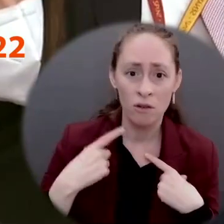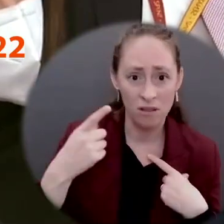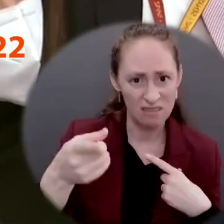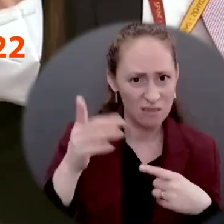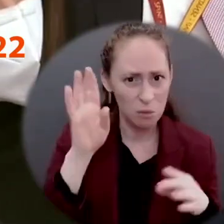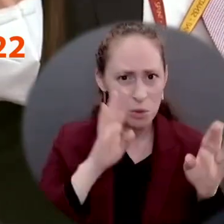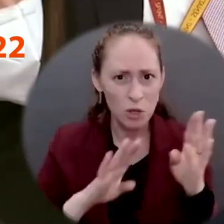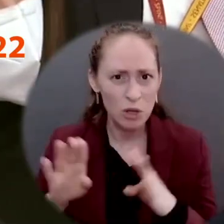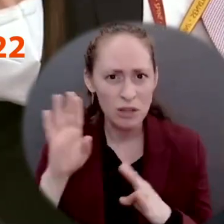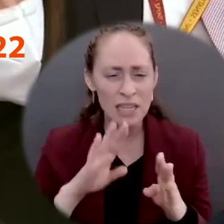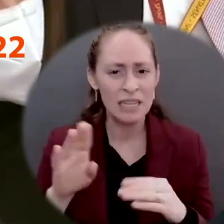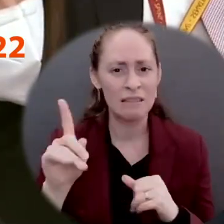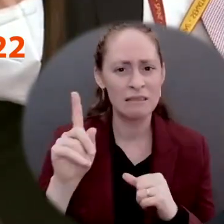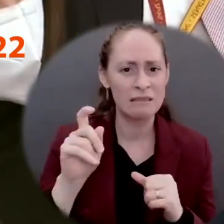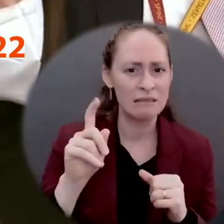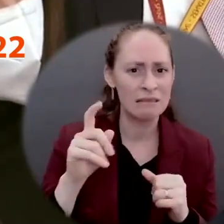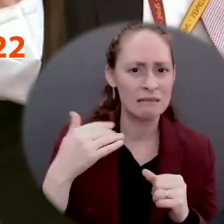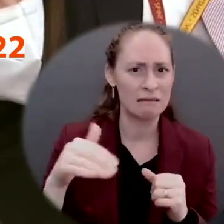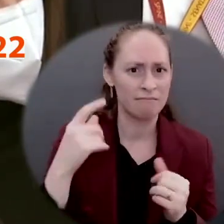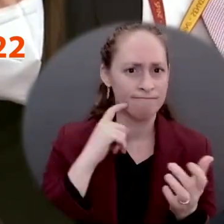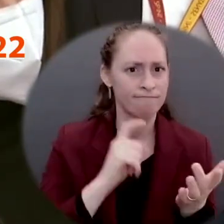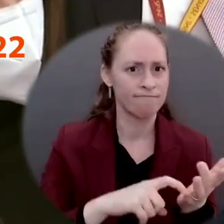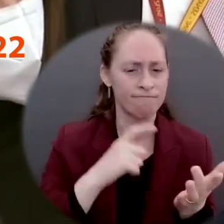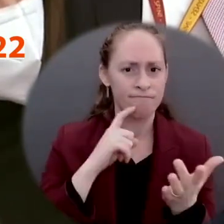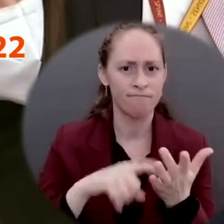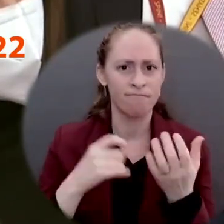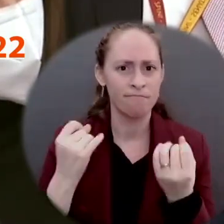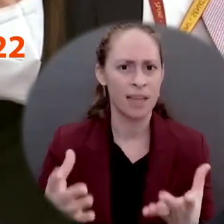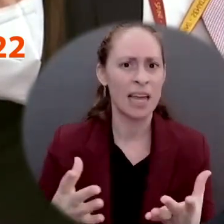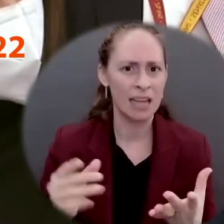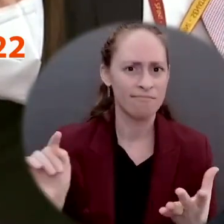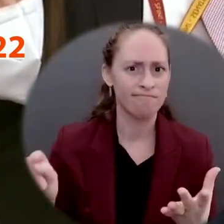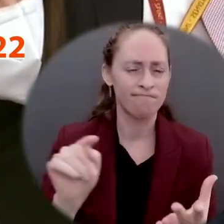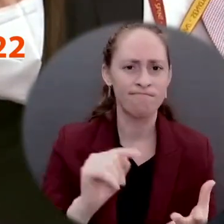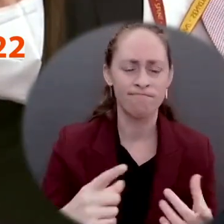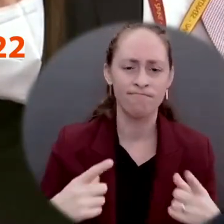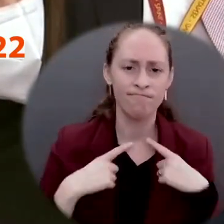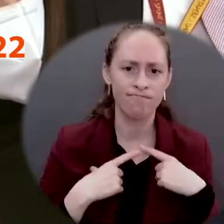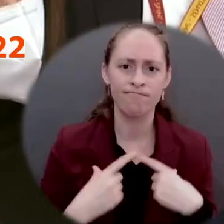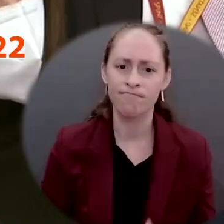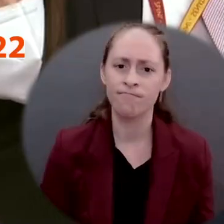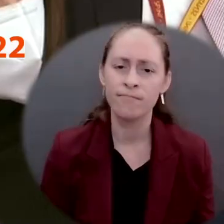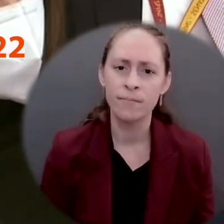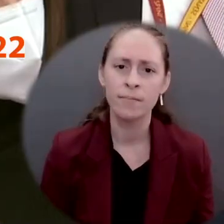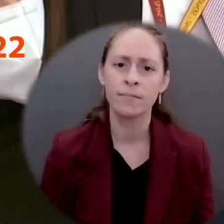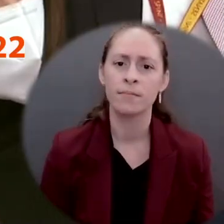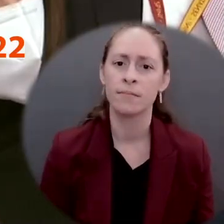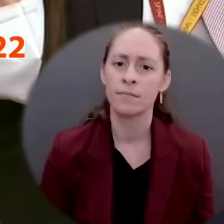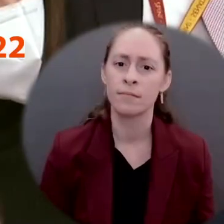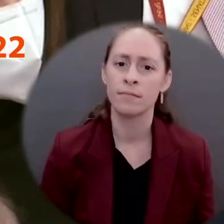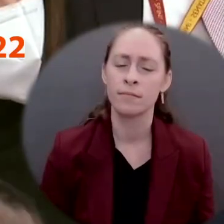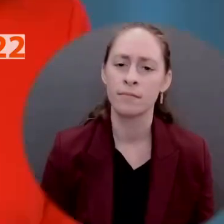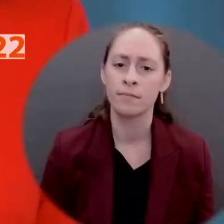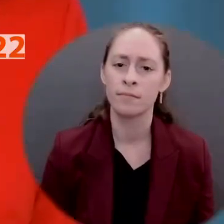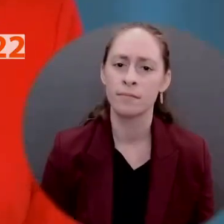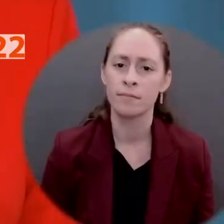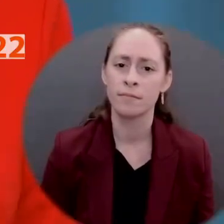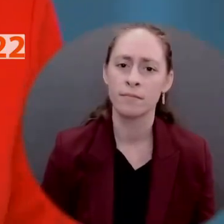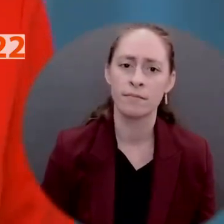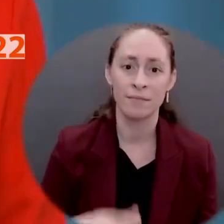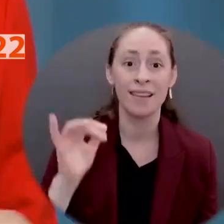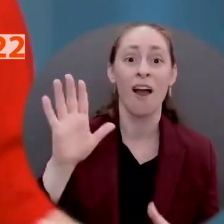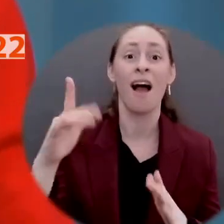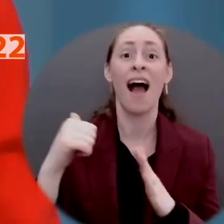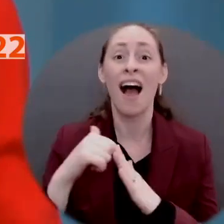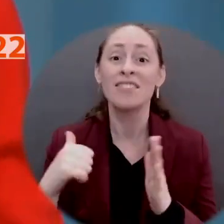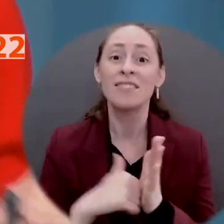could simply the retirements of very senior Democrats on the Hill potentially have implications for the White House's domestic agenda? Well, as you know, I have to be a little